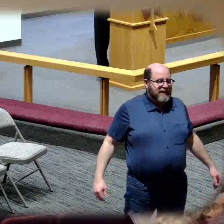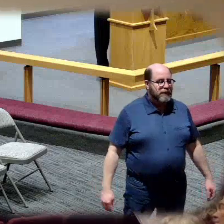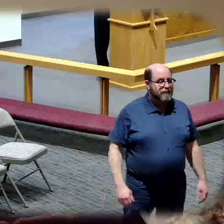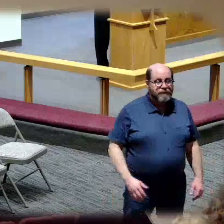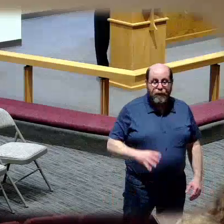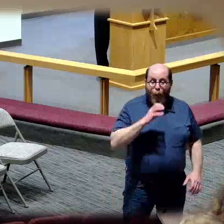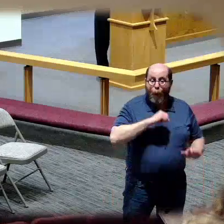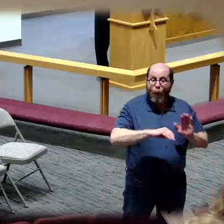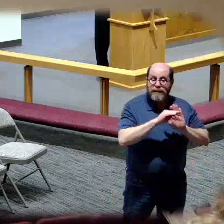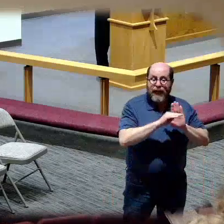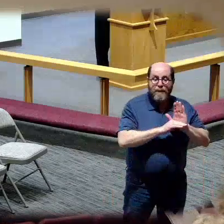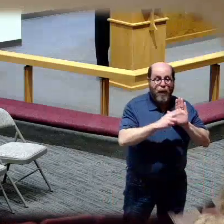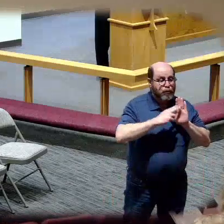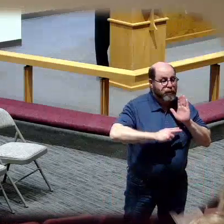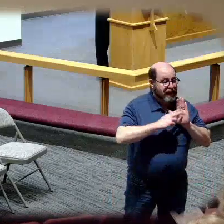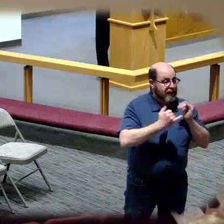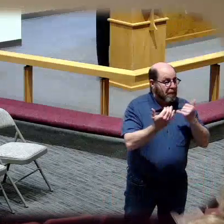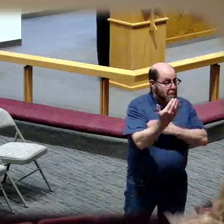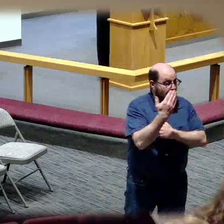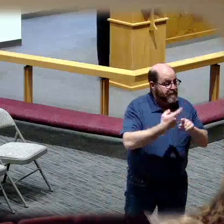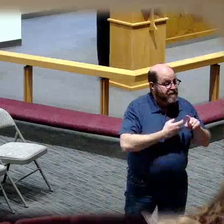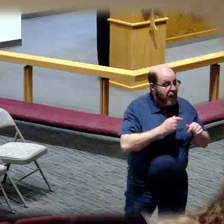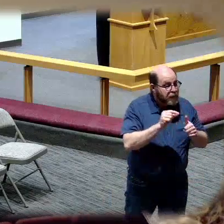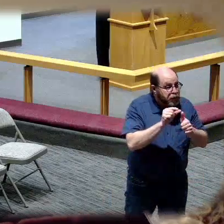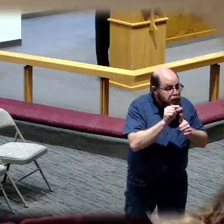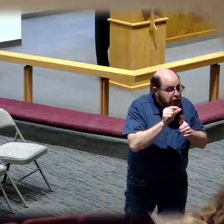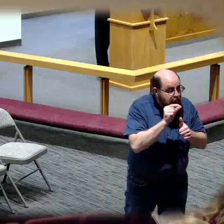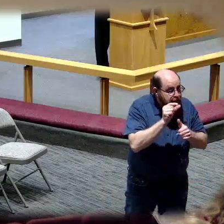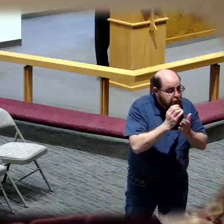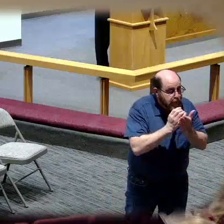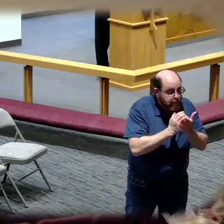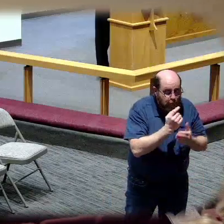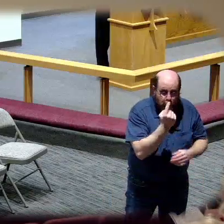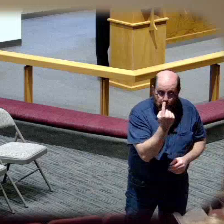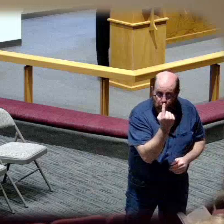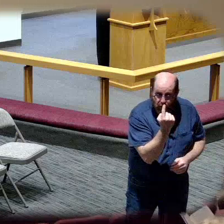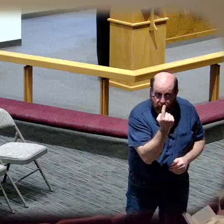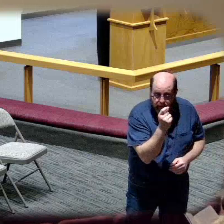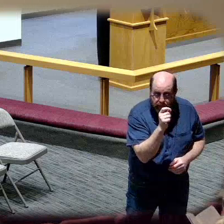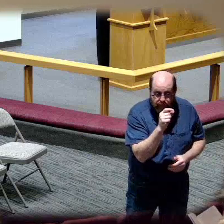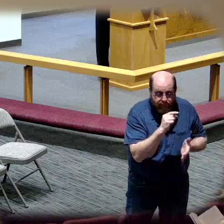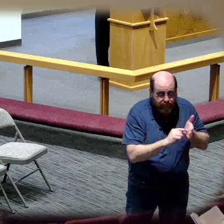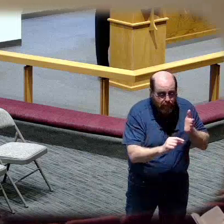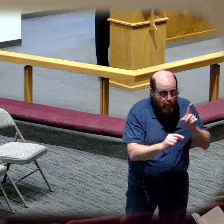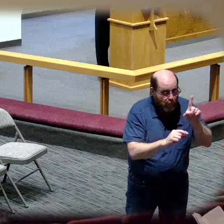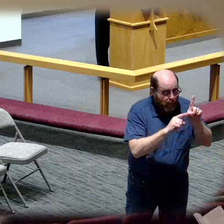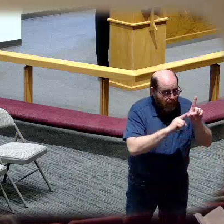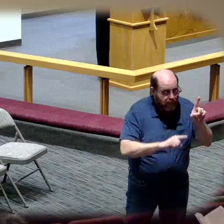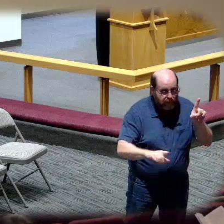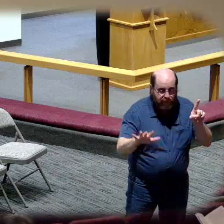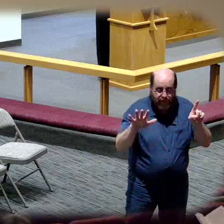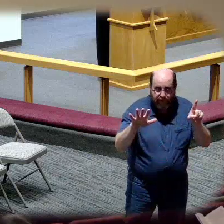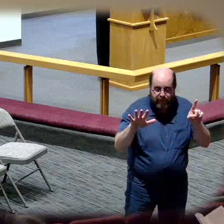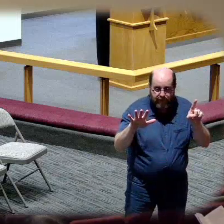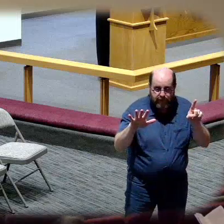morning. The Old Testament reading this morning is from Genesis 1, chapter 1, verses 1 through